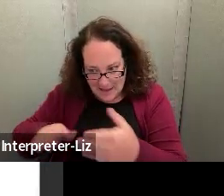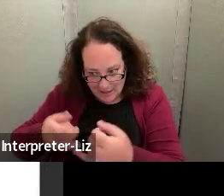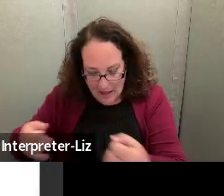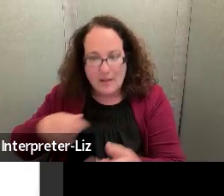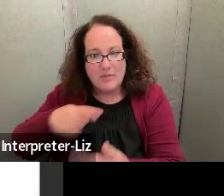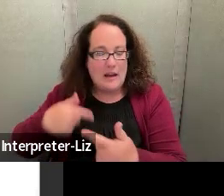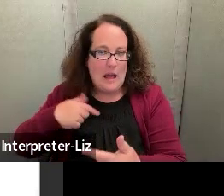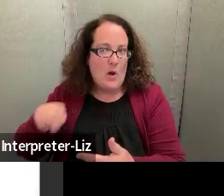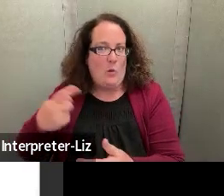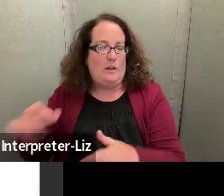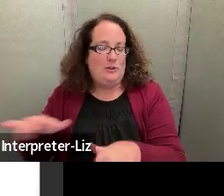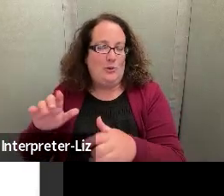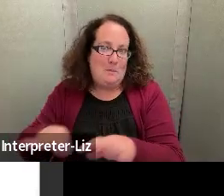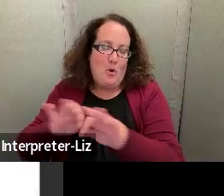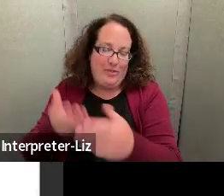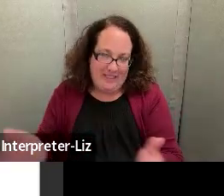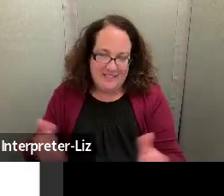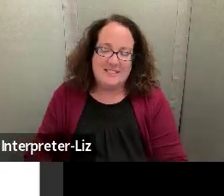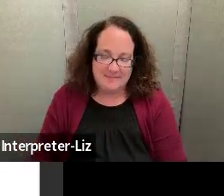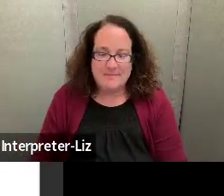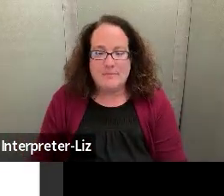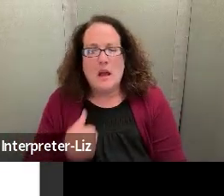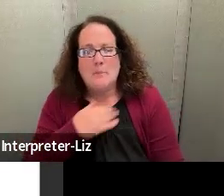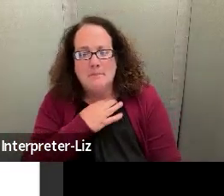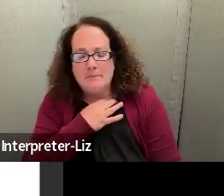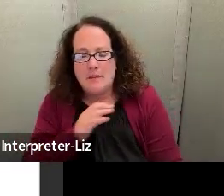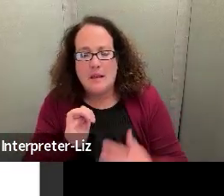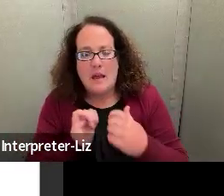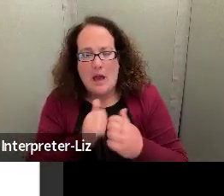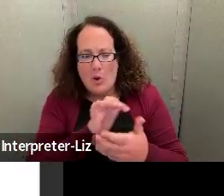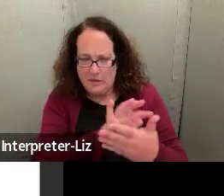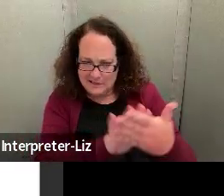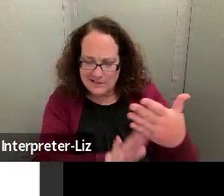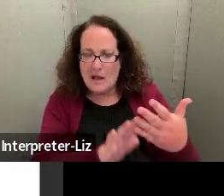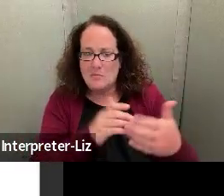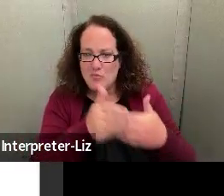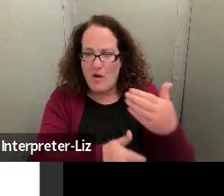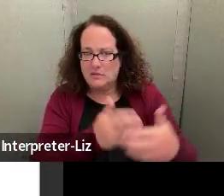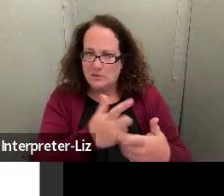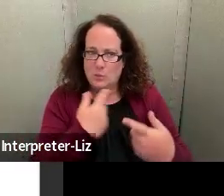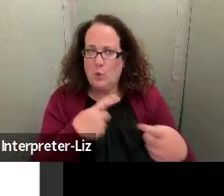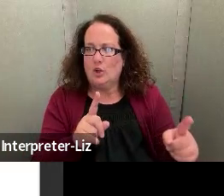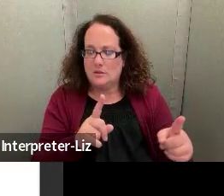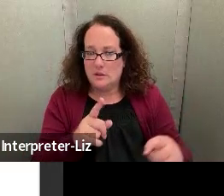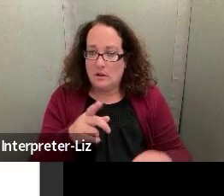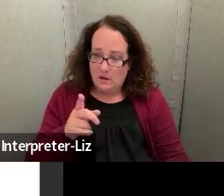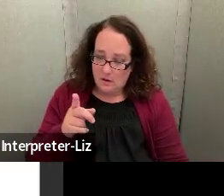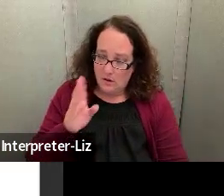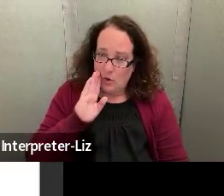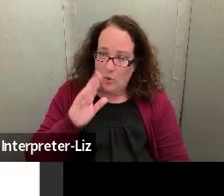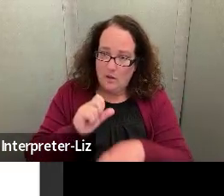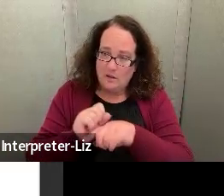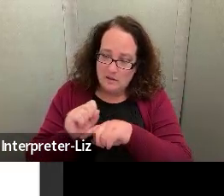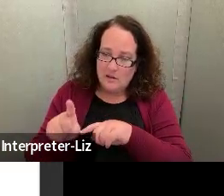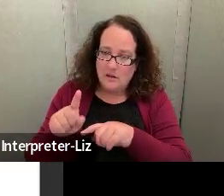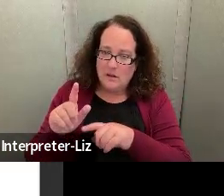important stuff. So. I'm curious how the design process worked. Like you would send her little tiles